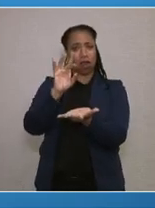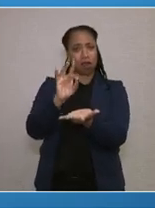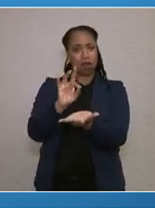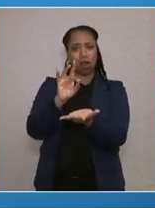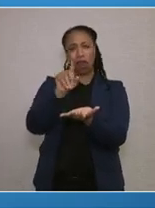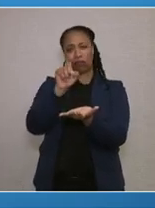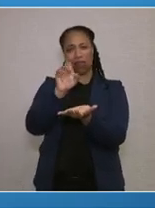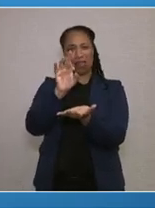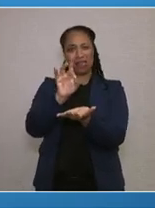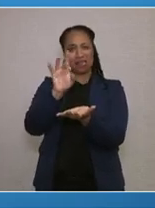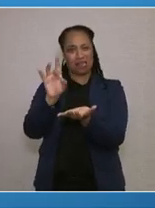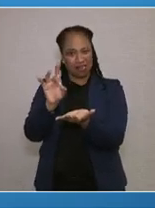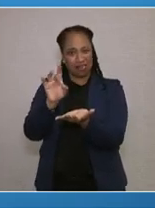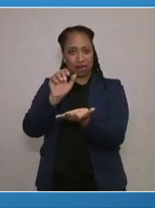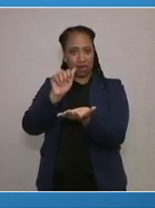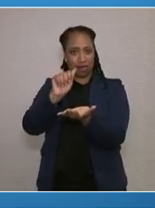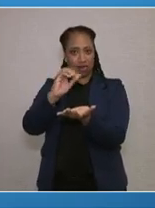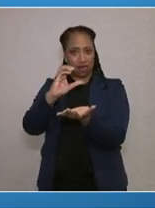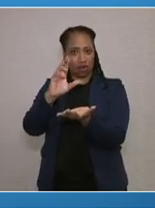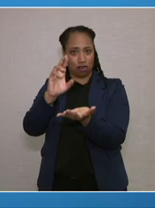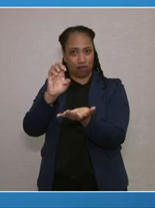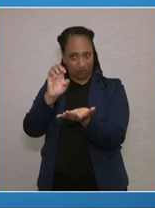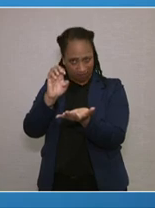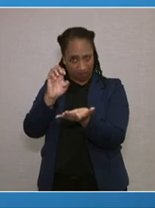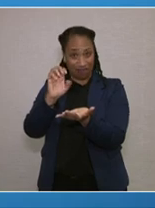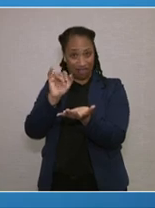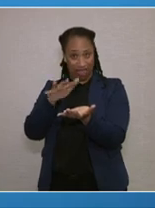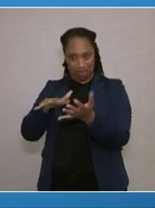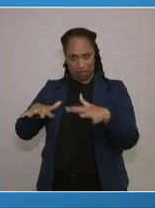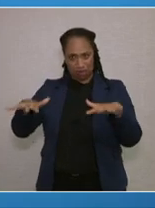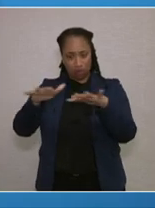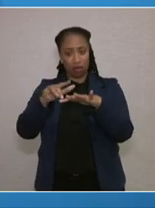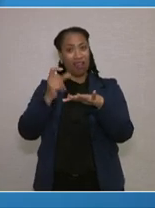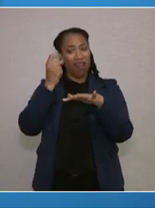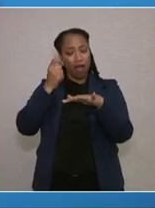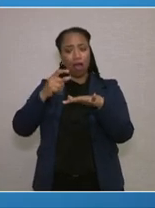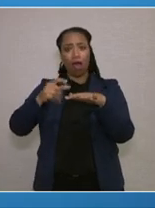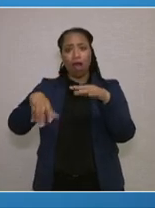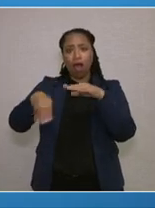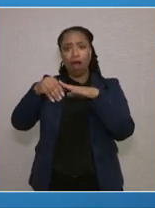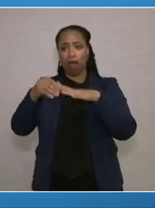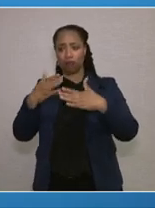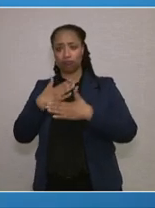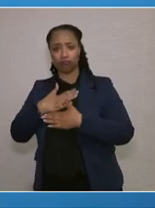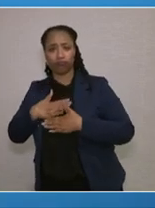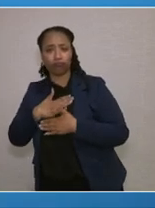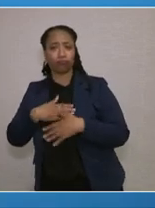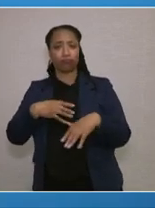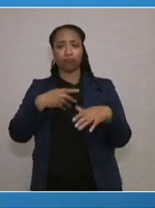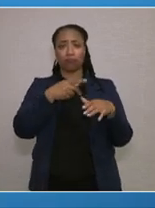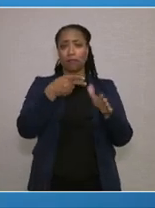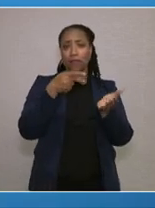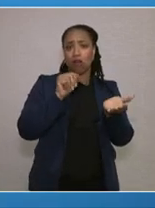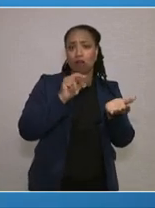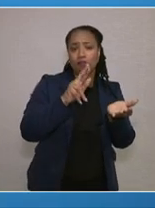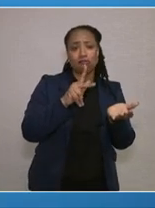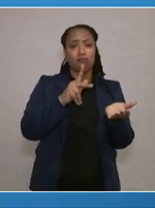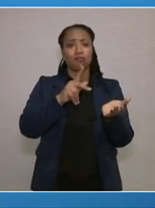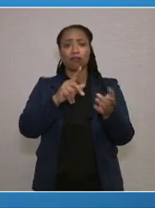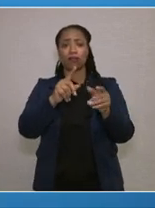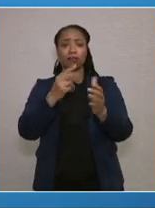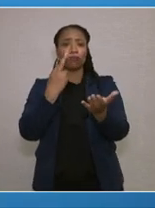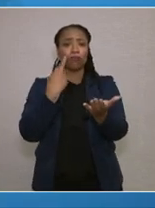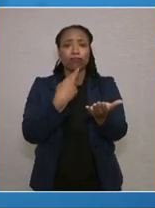neighborhoods, recreation, parks, and an entertainment district that supports all of Washington,